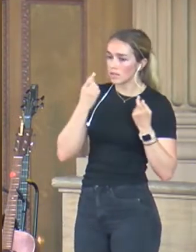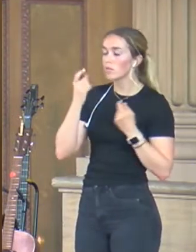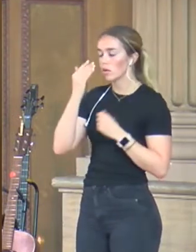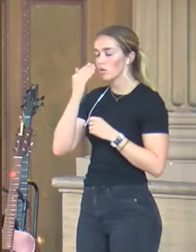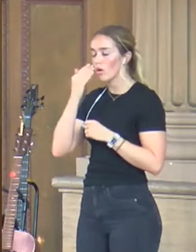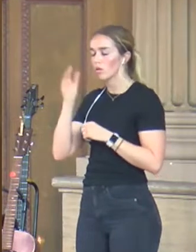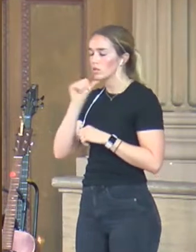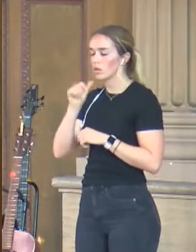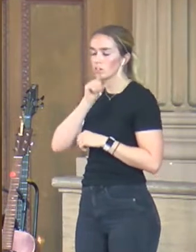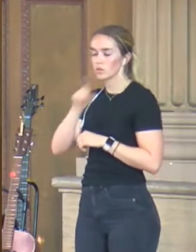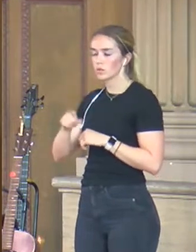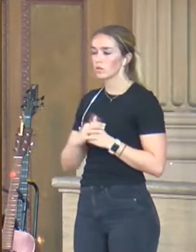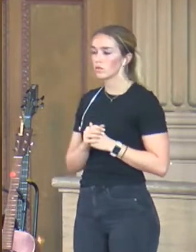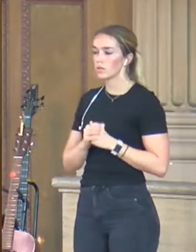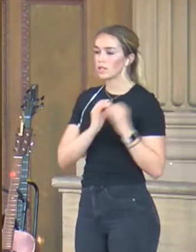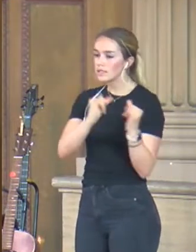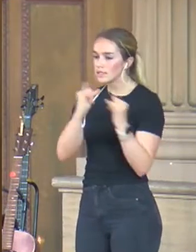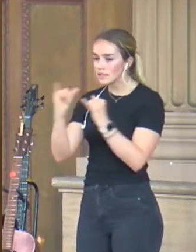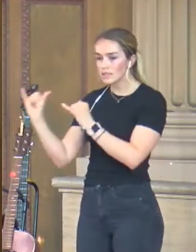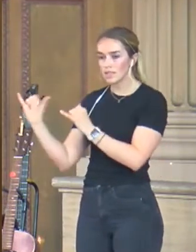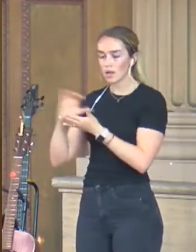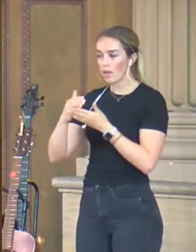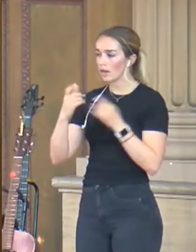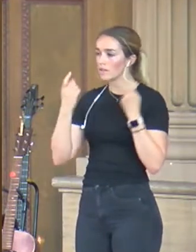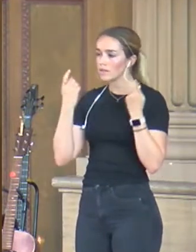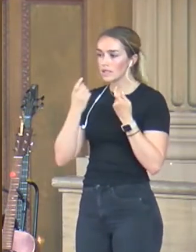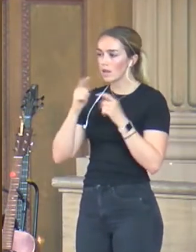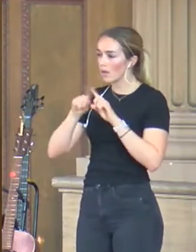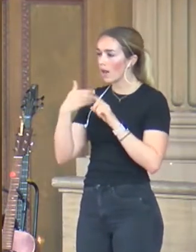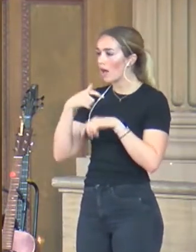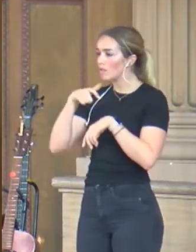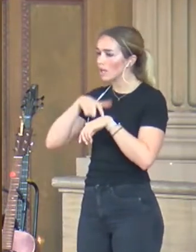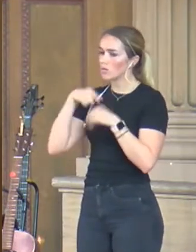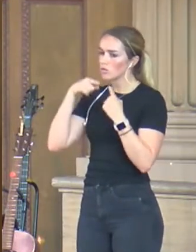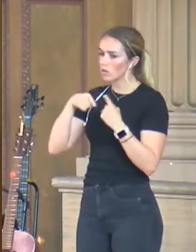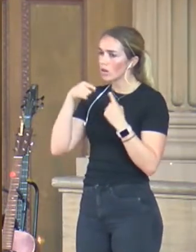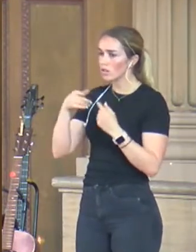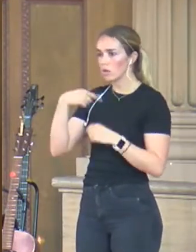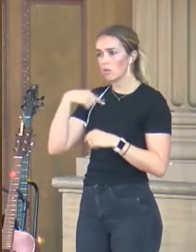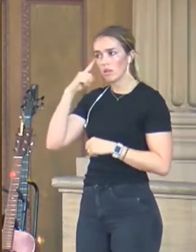Without doing anything more wrong than anybody else, we go through these times where it's the silence of God.